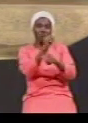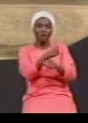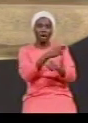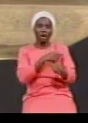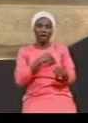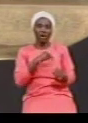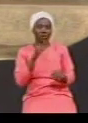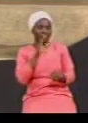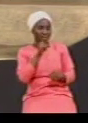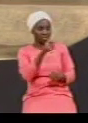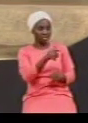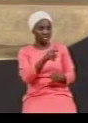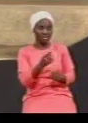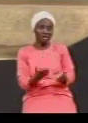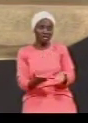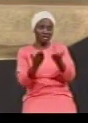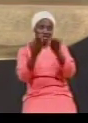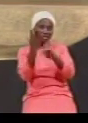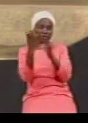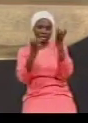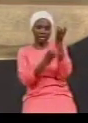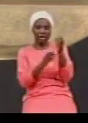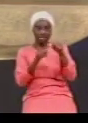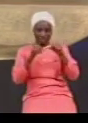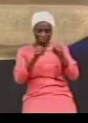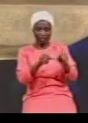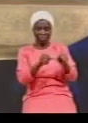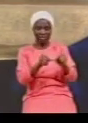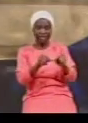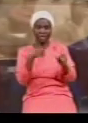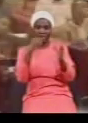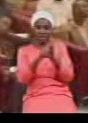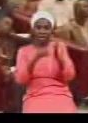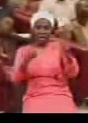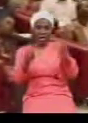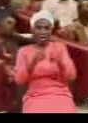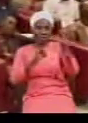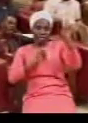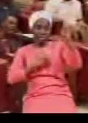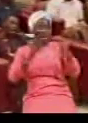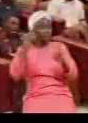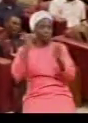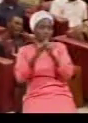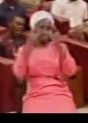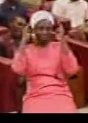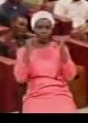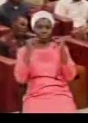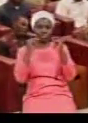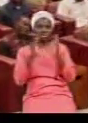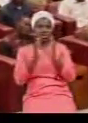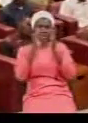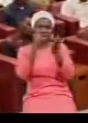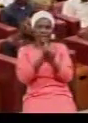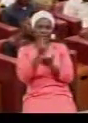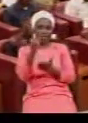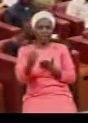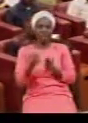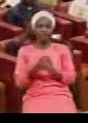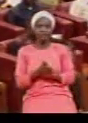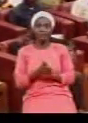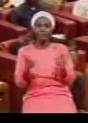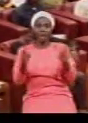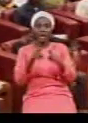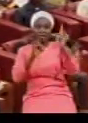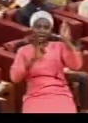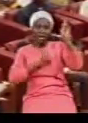Permanent victory came, as I was with Moses. I can't hear your amen. As I